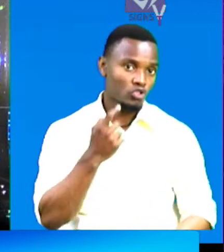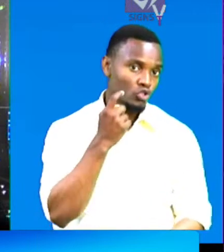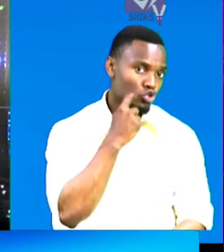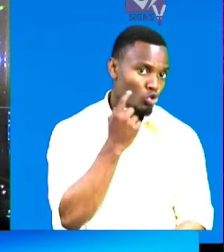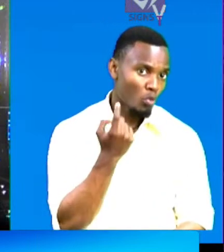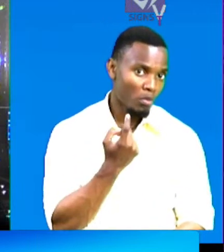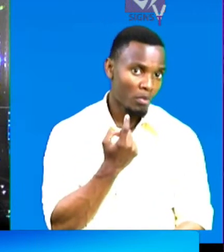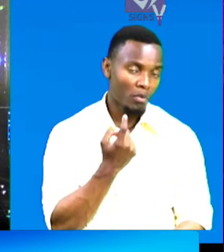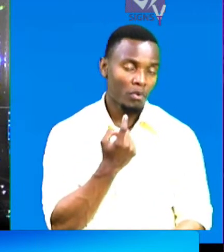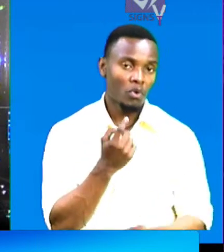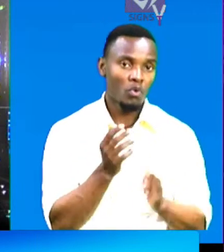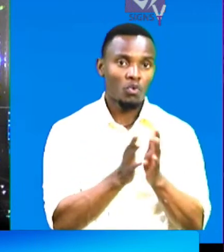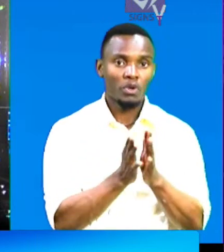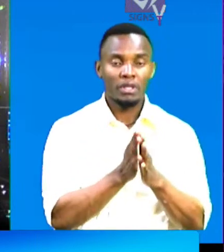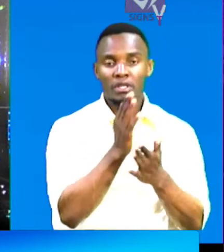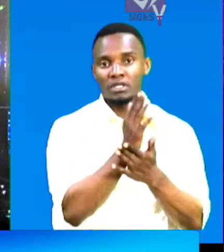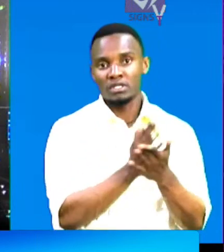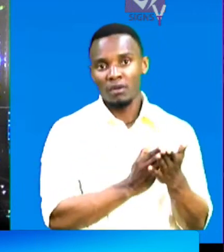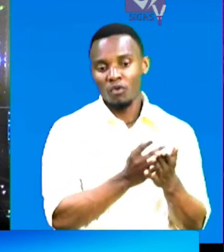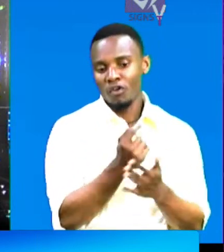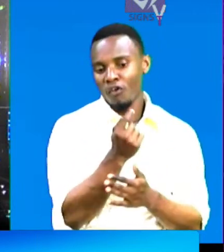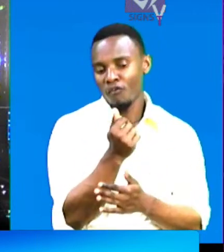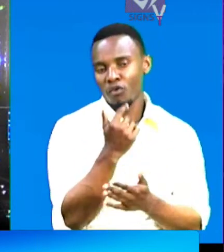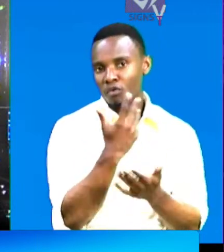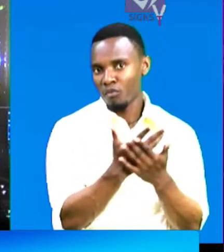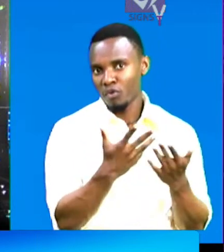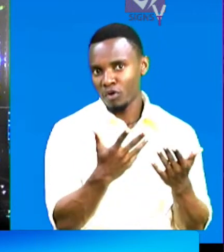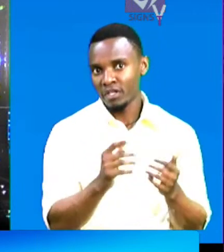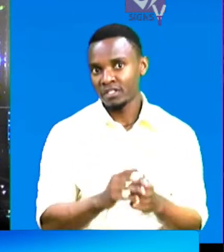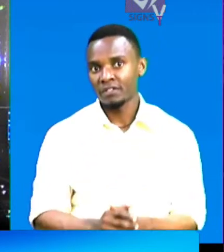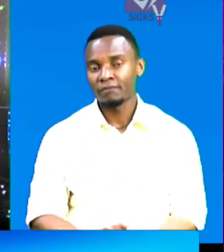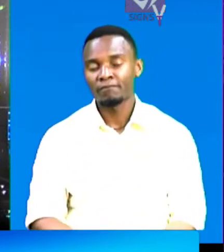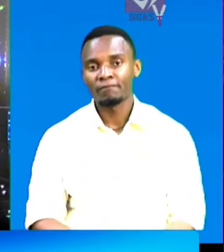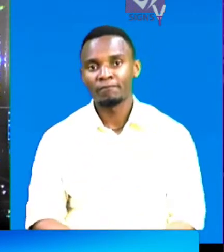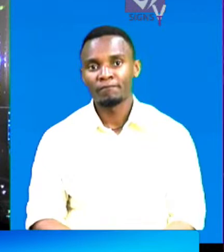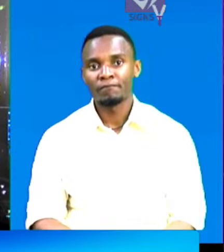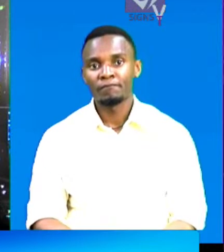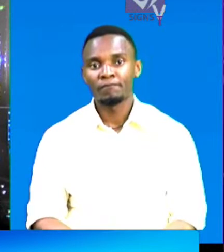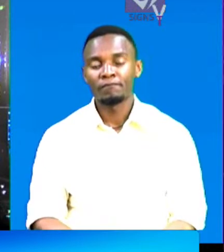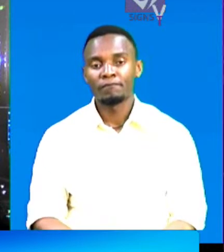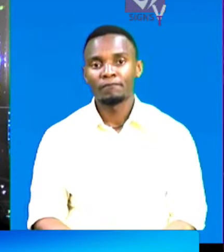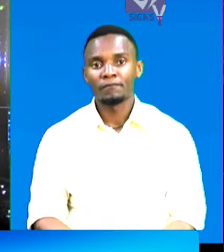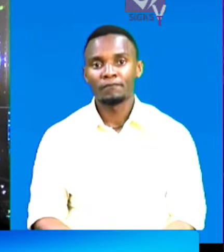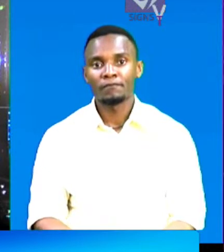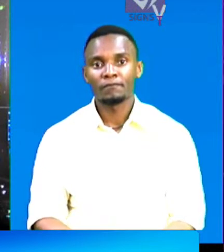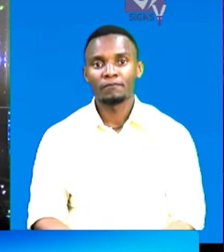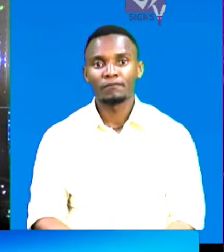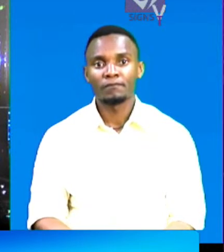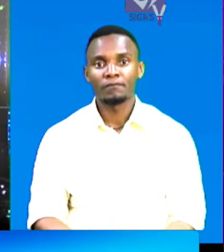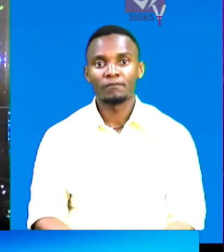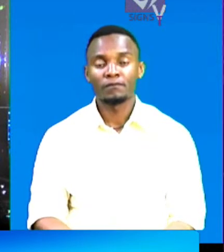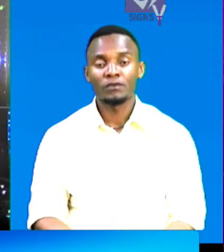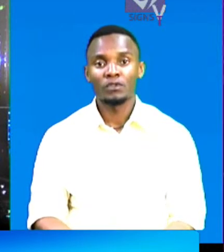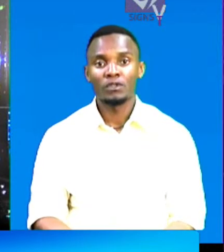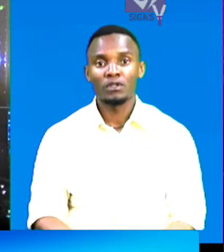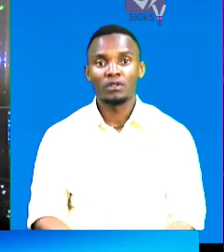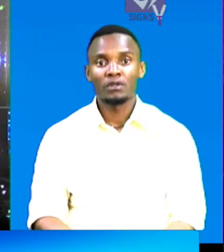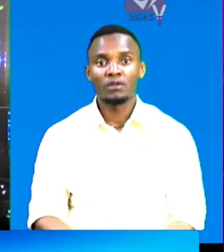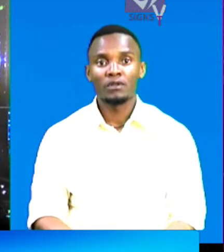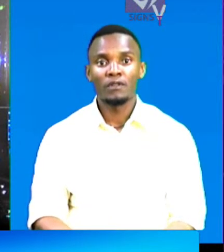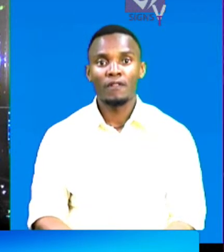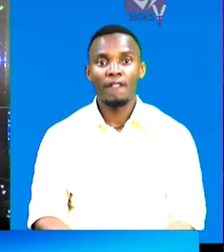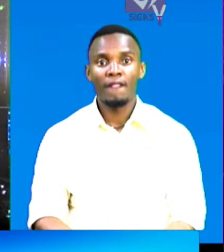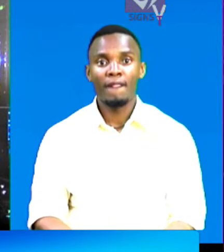shop with some few products. Okay? And comparing it to